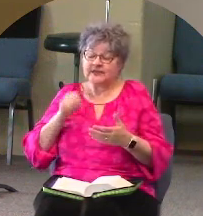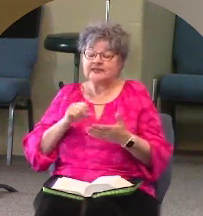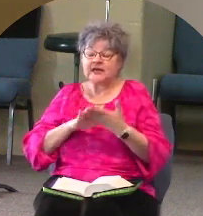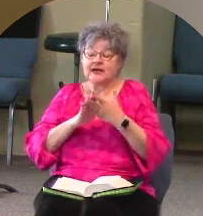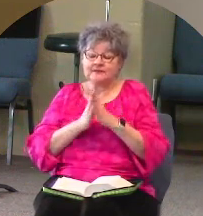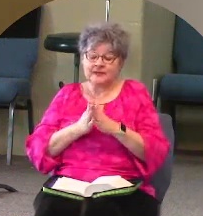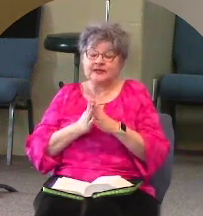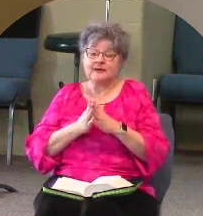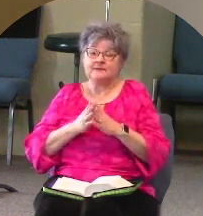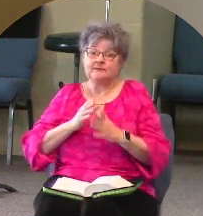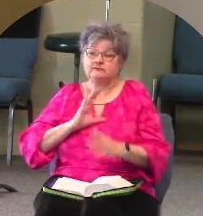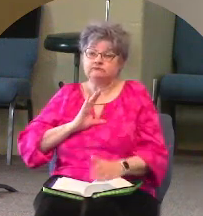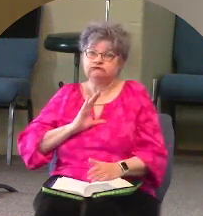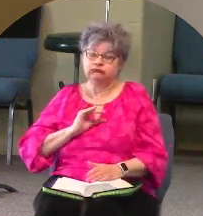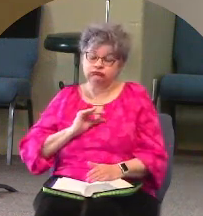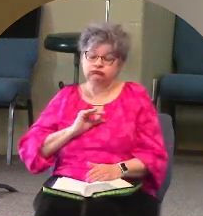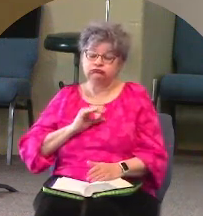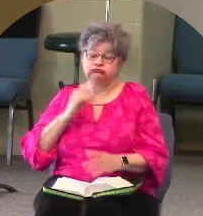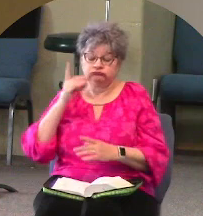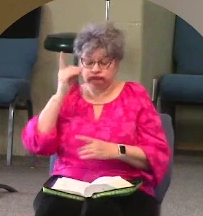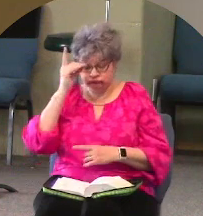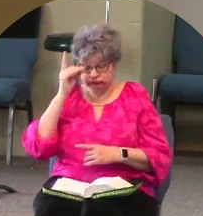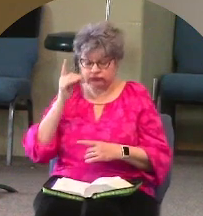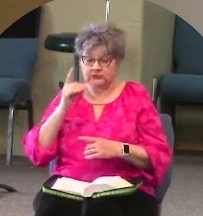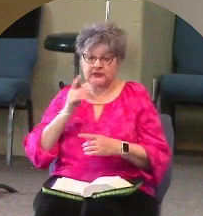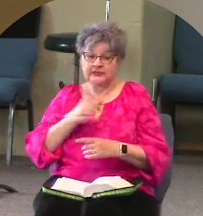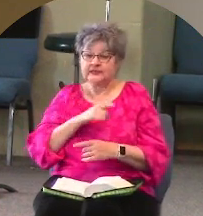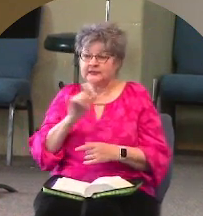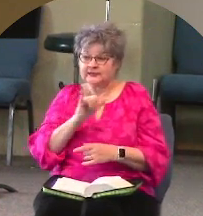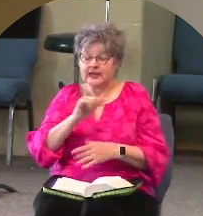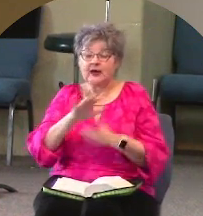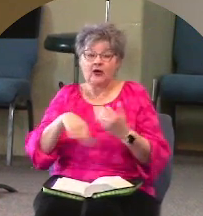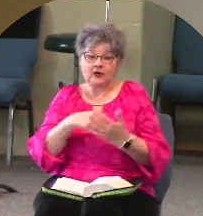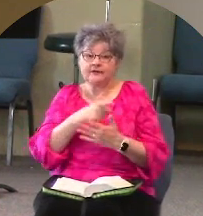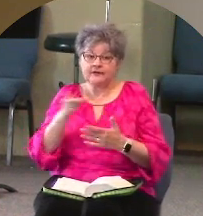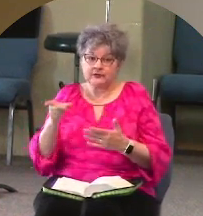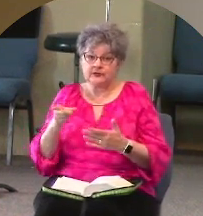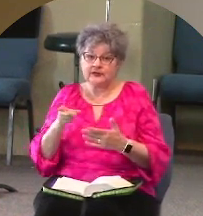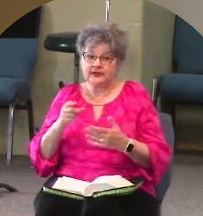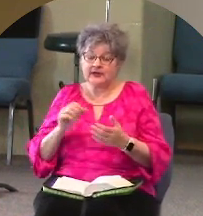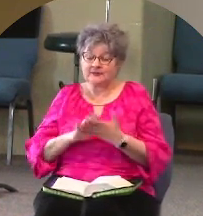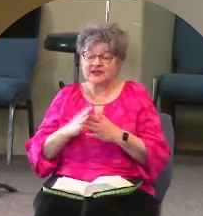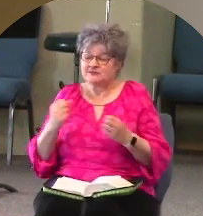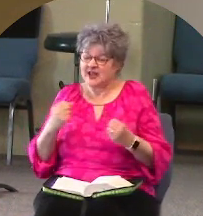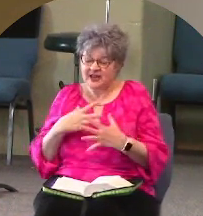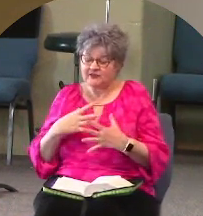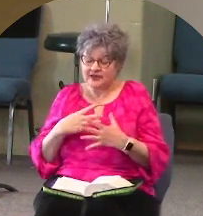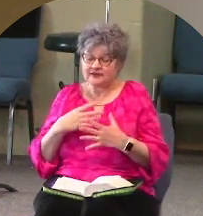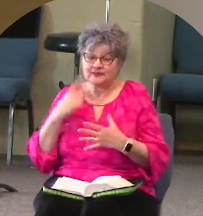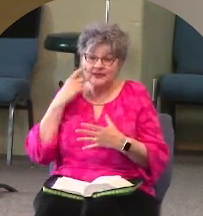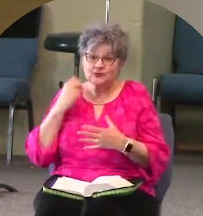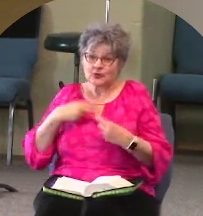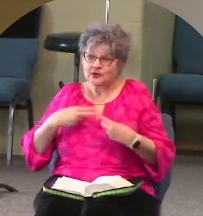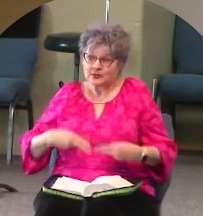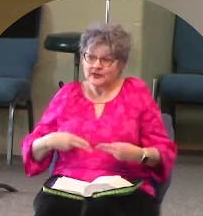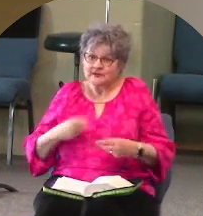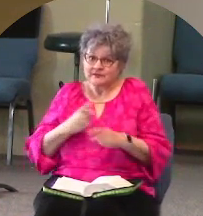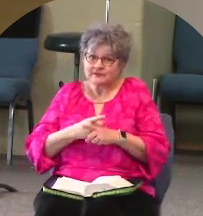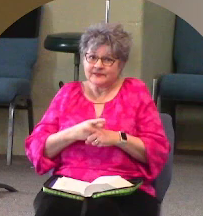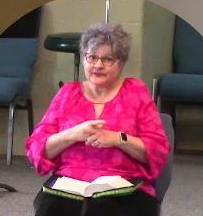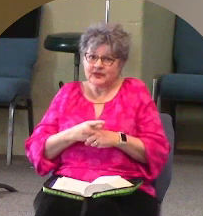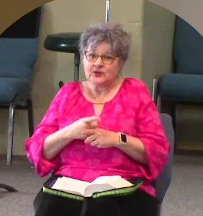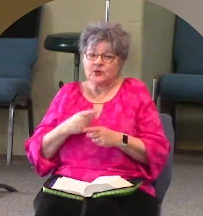depressed, I get angry, just like all of you do. Because we're human beings, right? We all